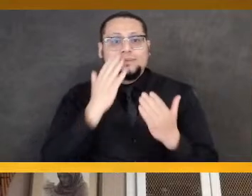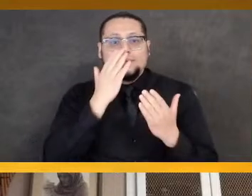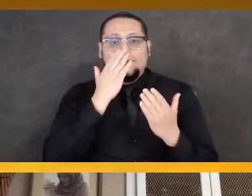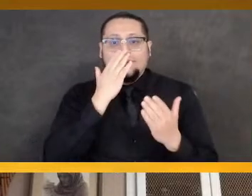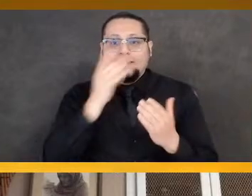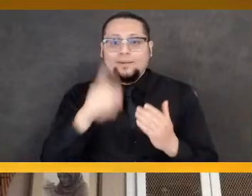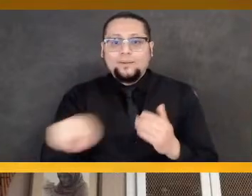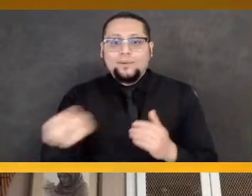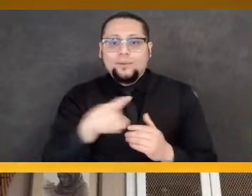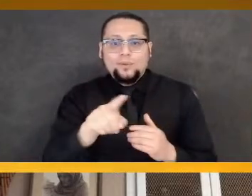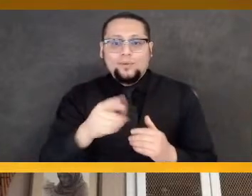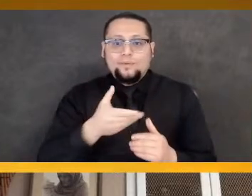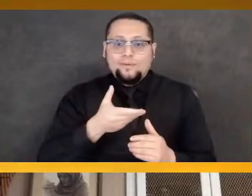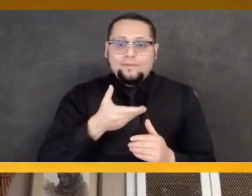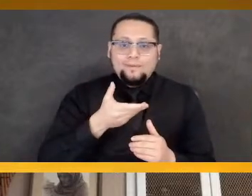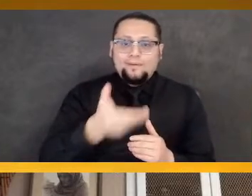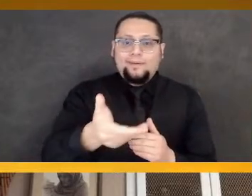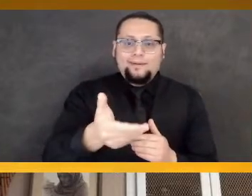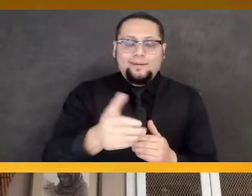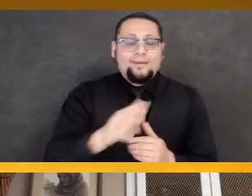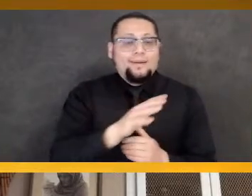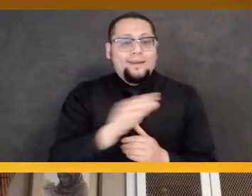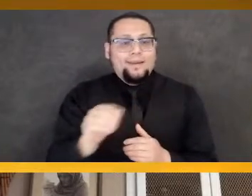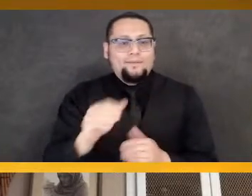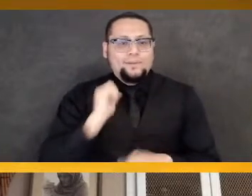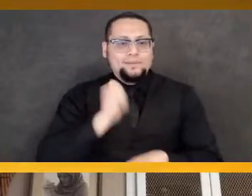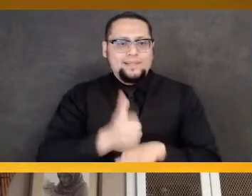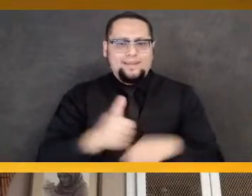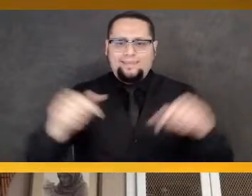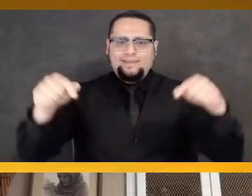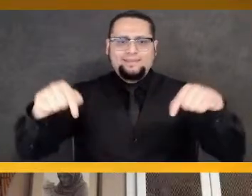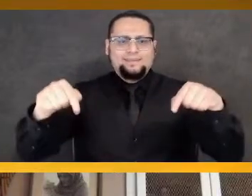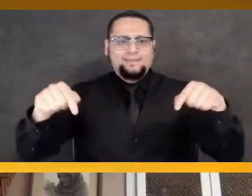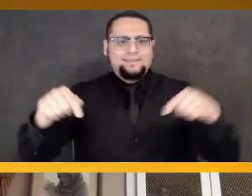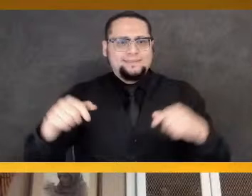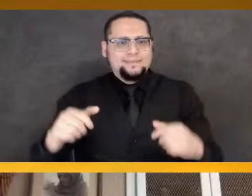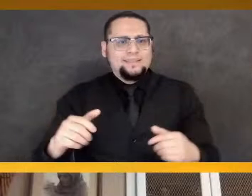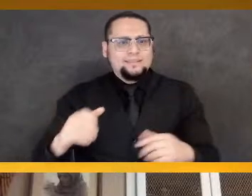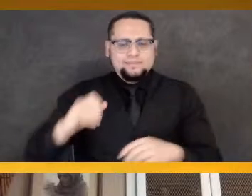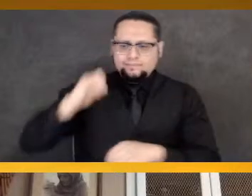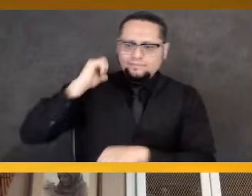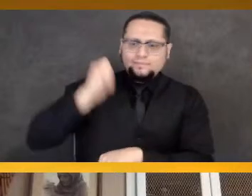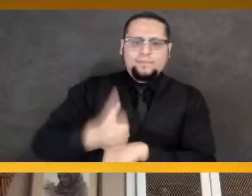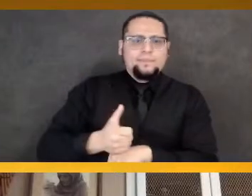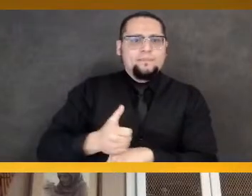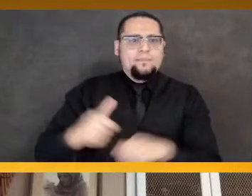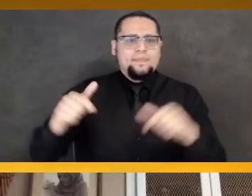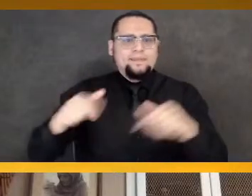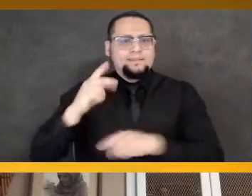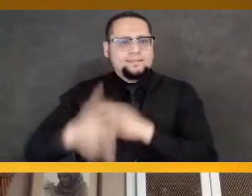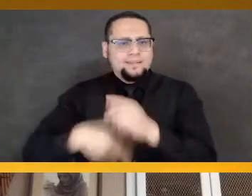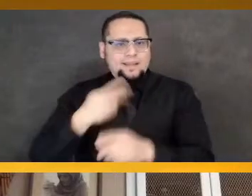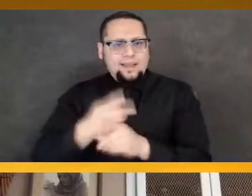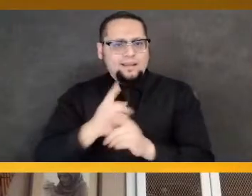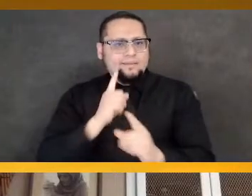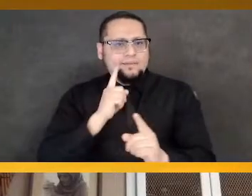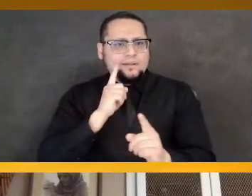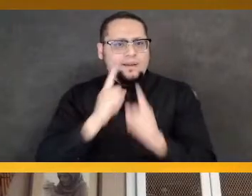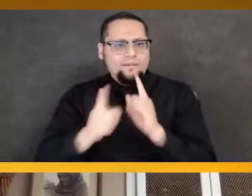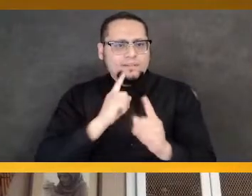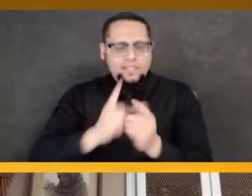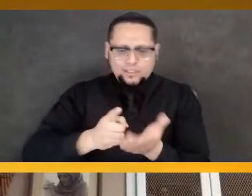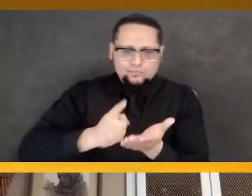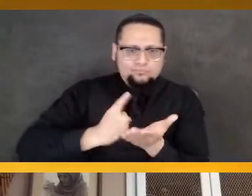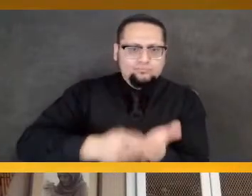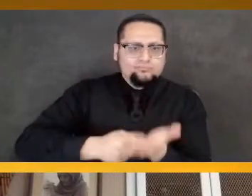for the invitation and for doing this and having these, making the space for these conversations to happen. I